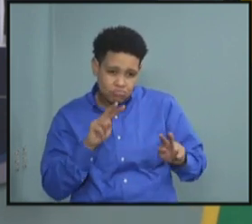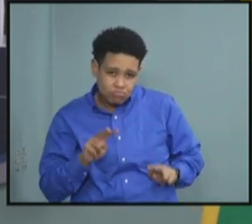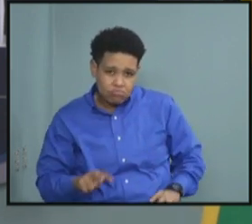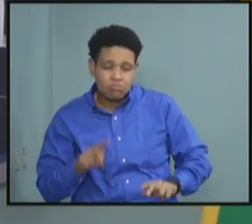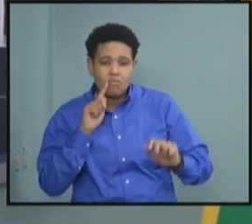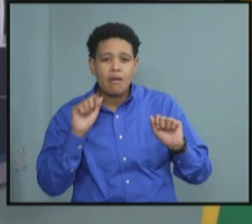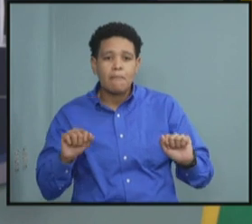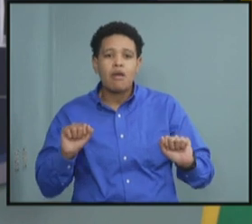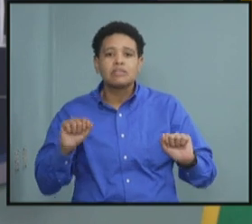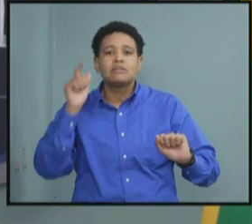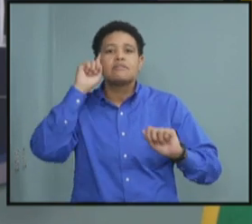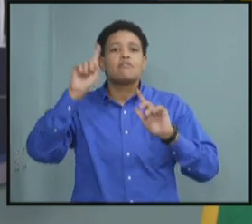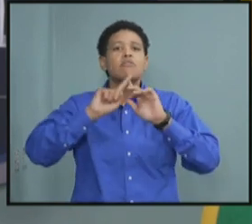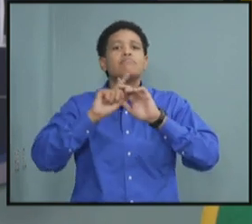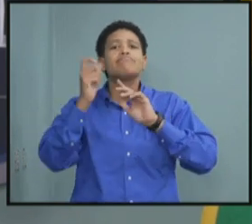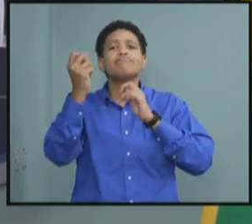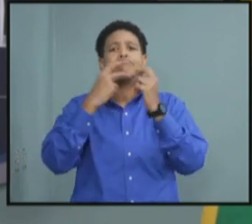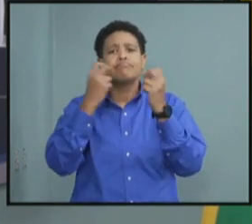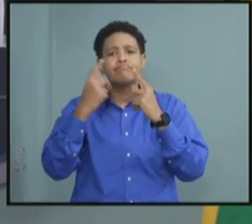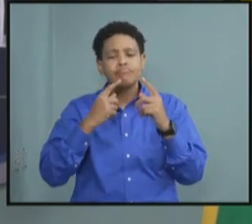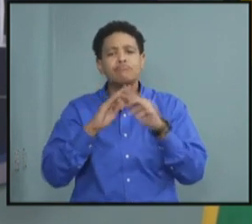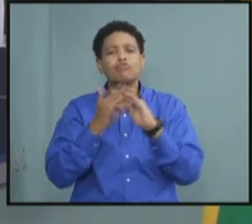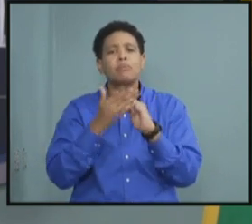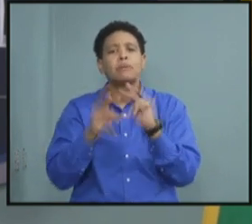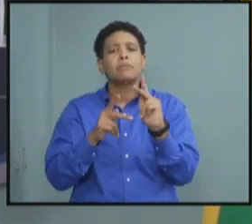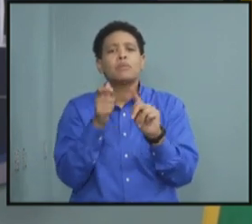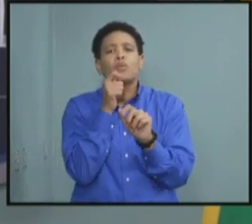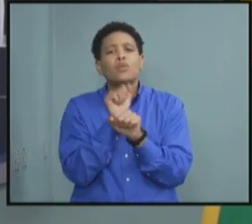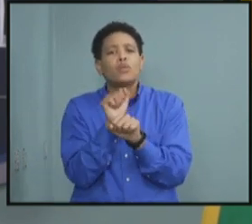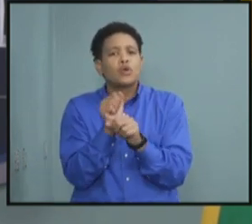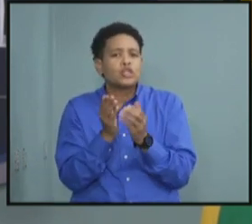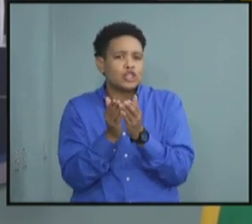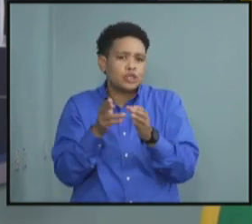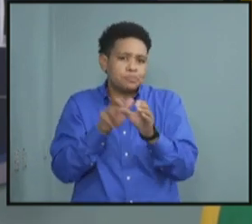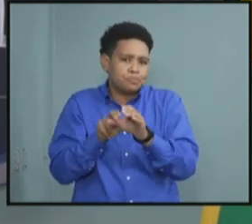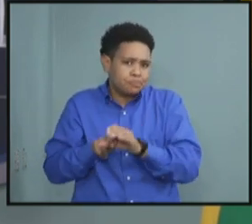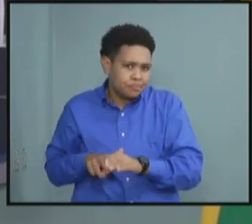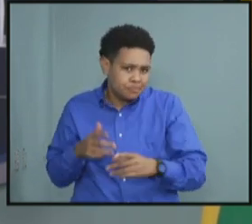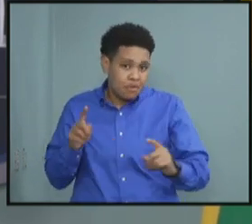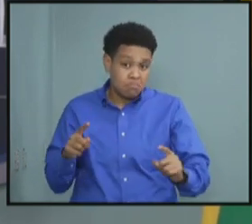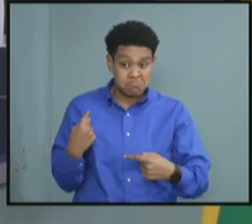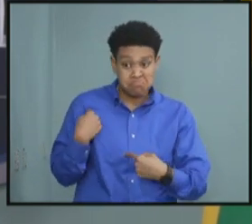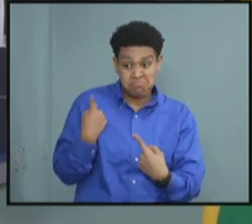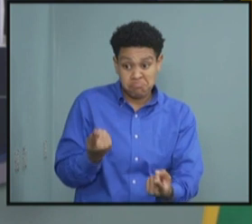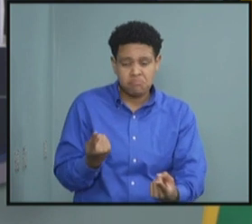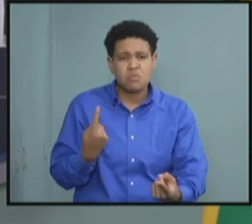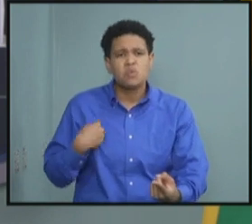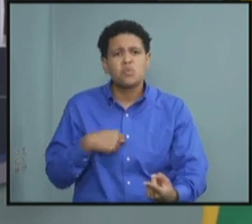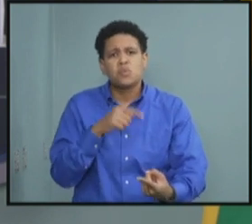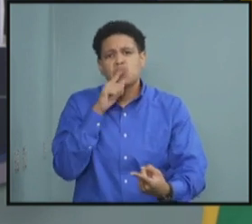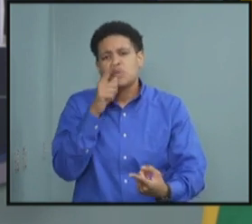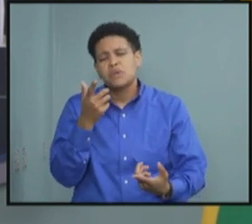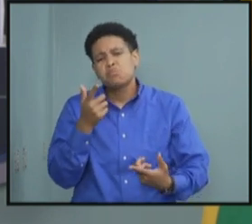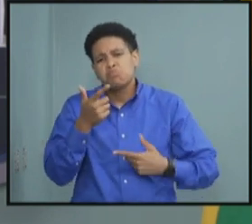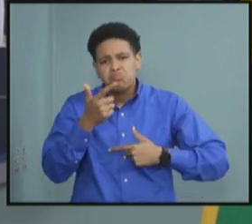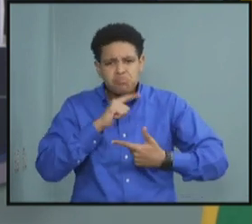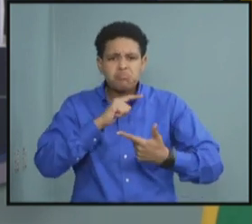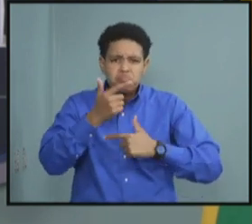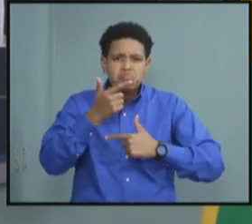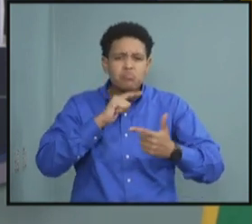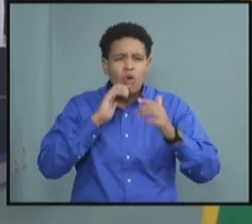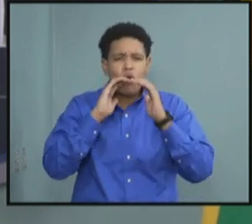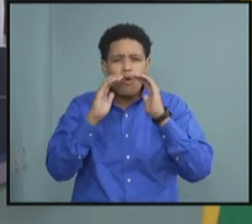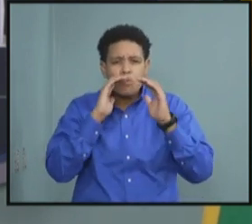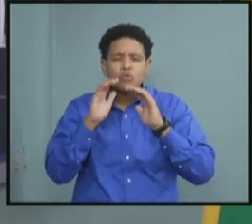the repatriation of Jamaican ship workers. Since then, we have been exchanging